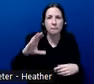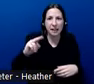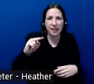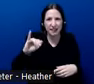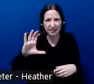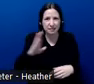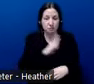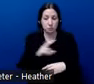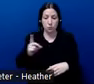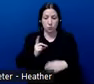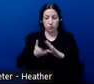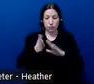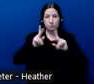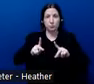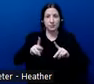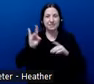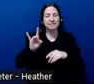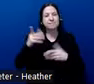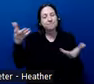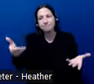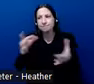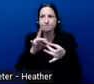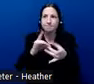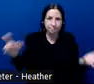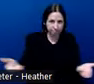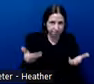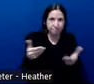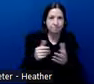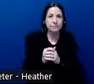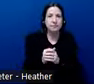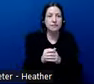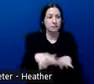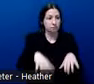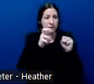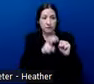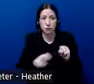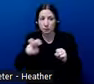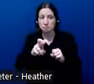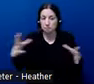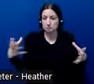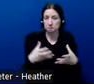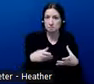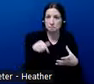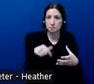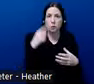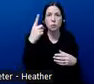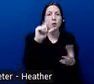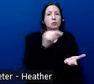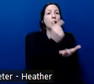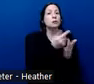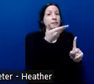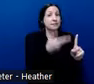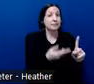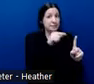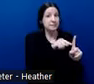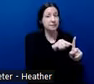welcome. And a field trip for 12 Ukrainian youth was led by a Mostrop Secondary graduate who was